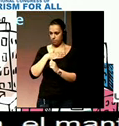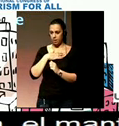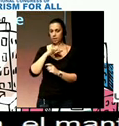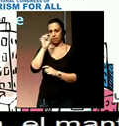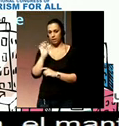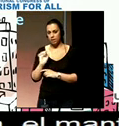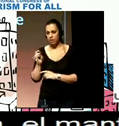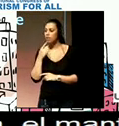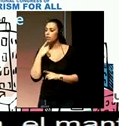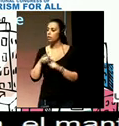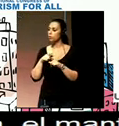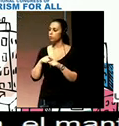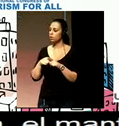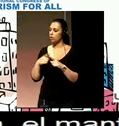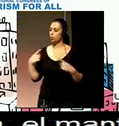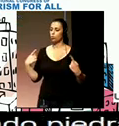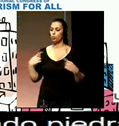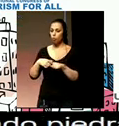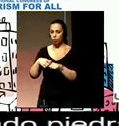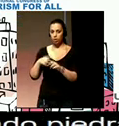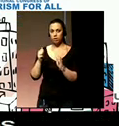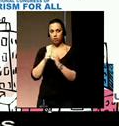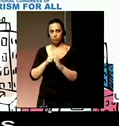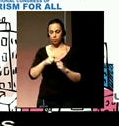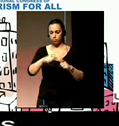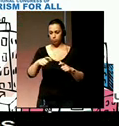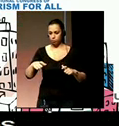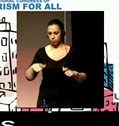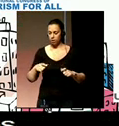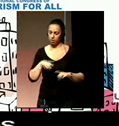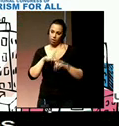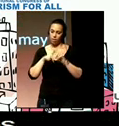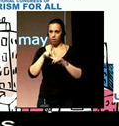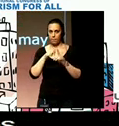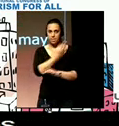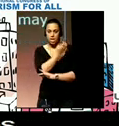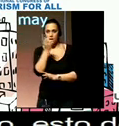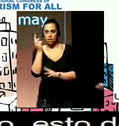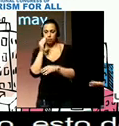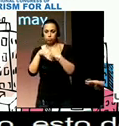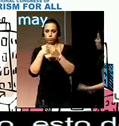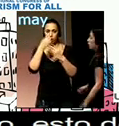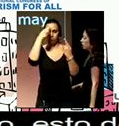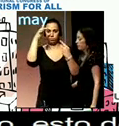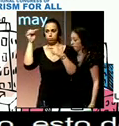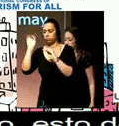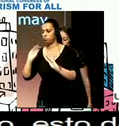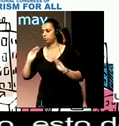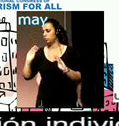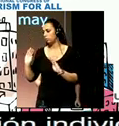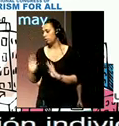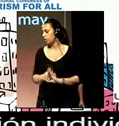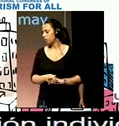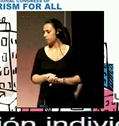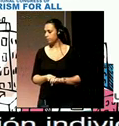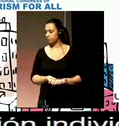each individual solution, but that it may be appropriate to use something which is non-standard, provided it's known and can